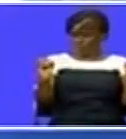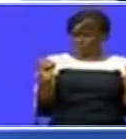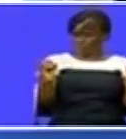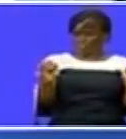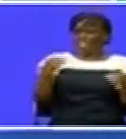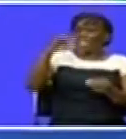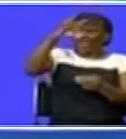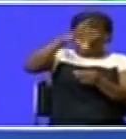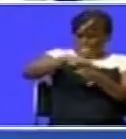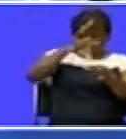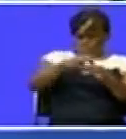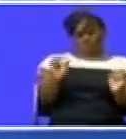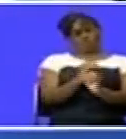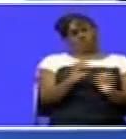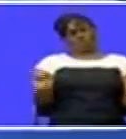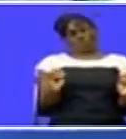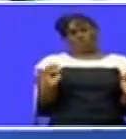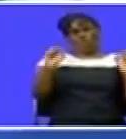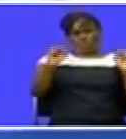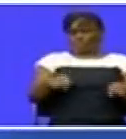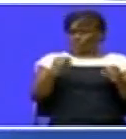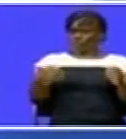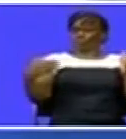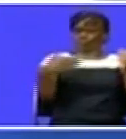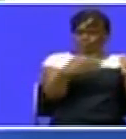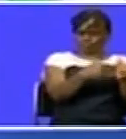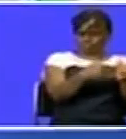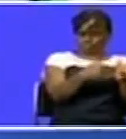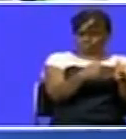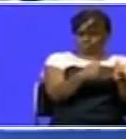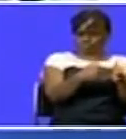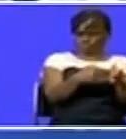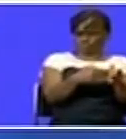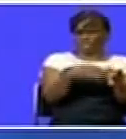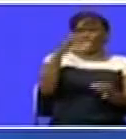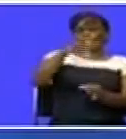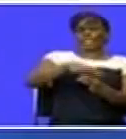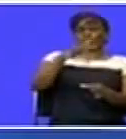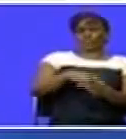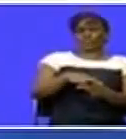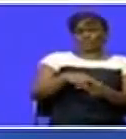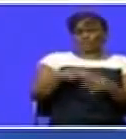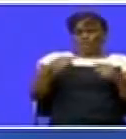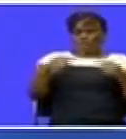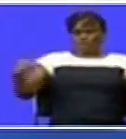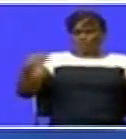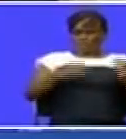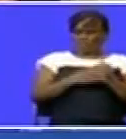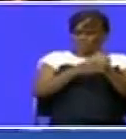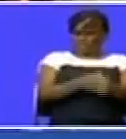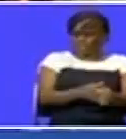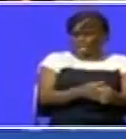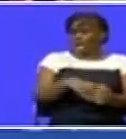hatutaenda kwa uchaguzi, and we are capable of stopping this country from going to election. The opposition leaders say they will occupy the electoral